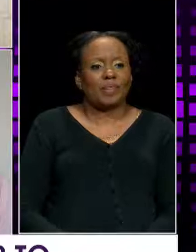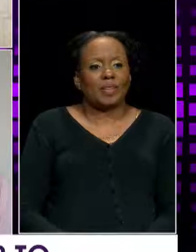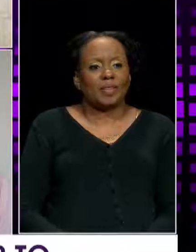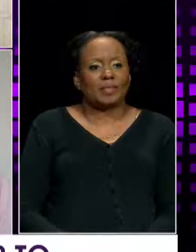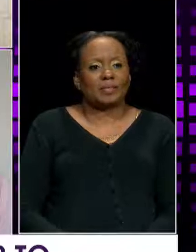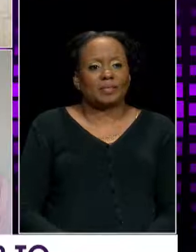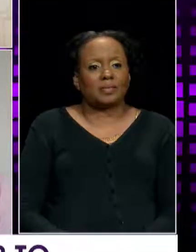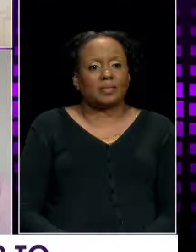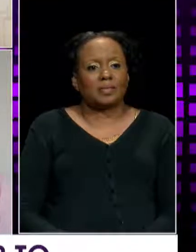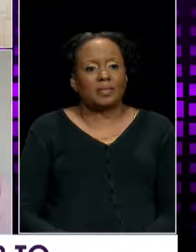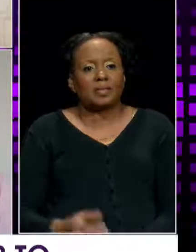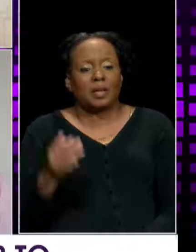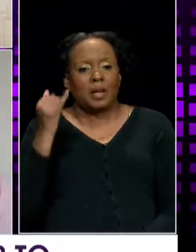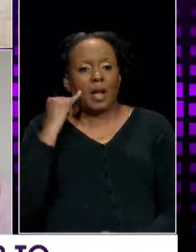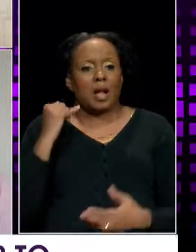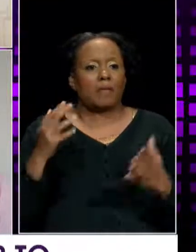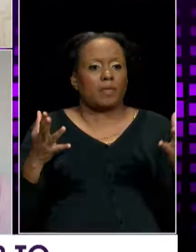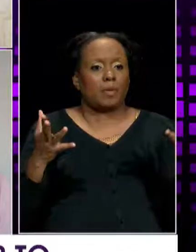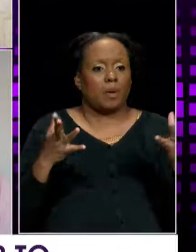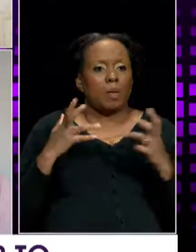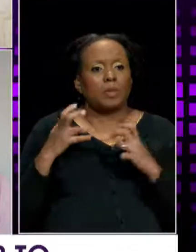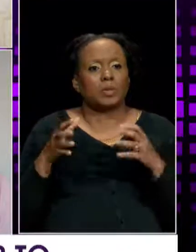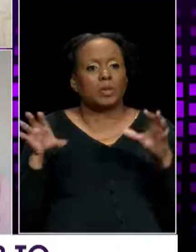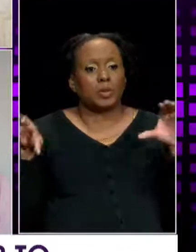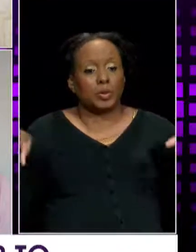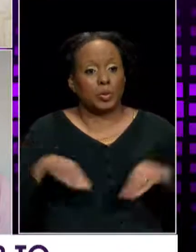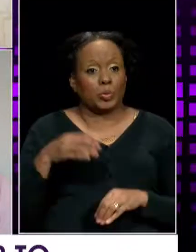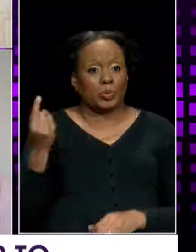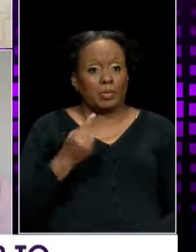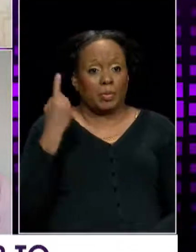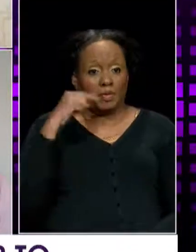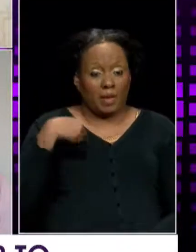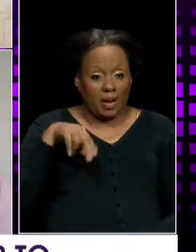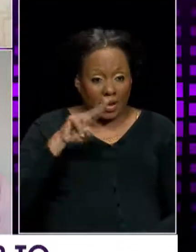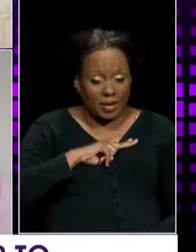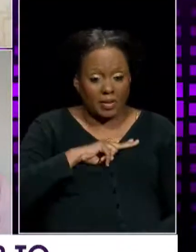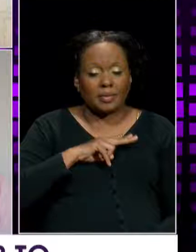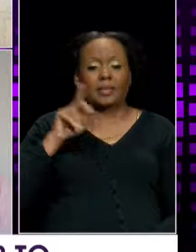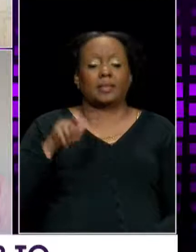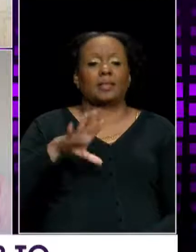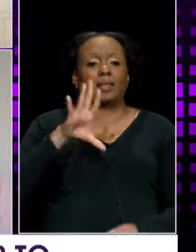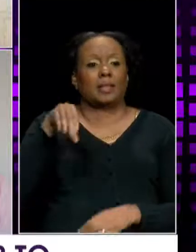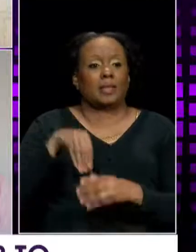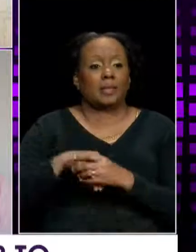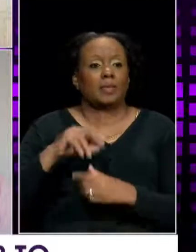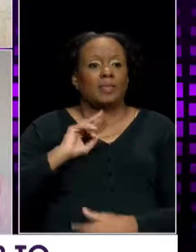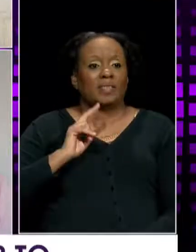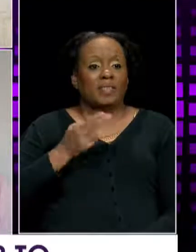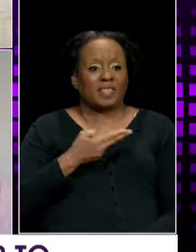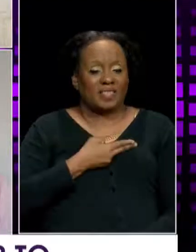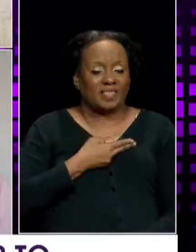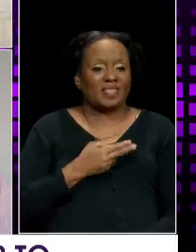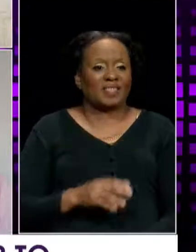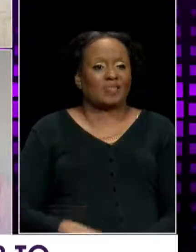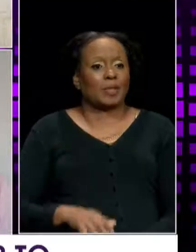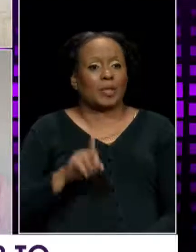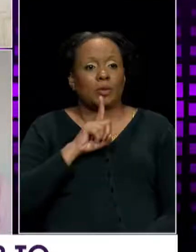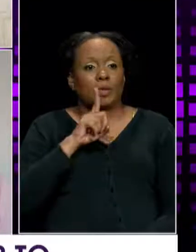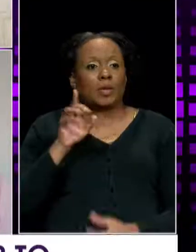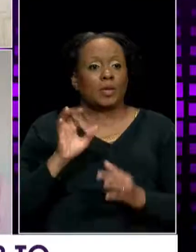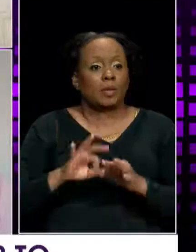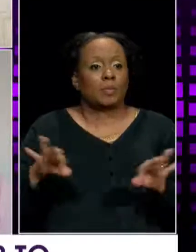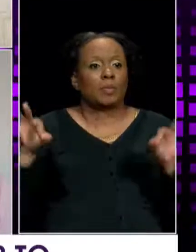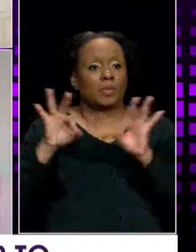nothing for us without us. And I think that's very apt in redeveloping and redesigning our education system.